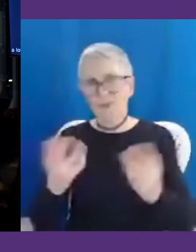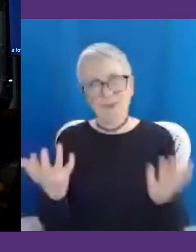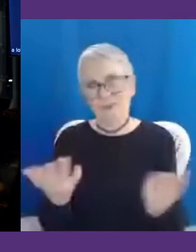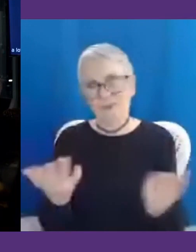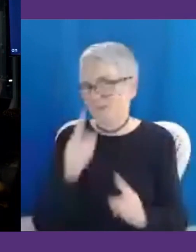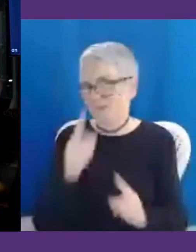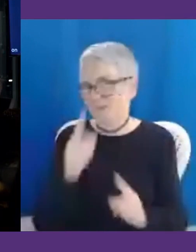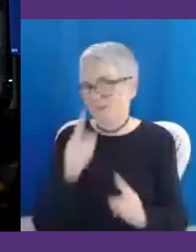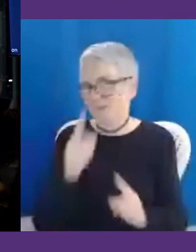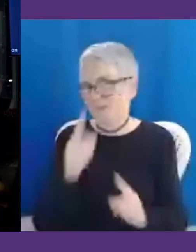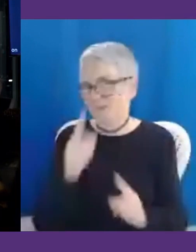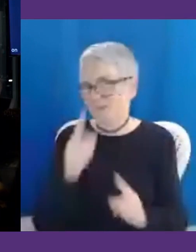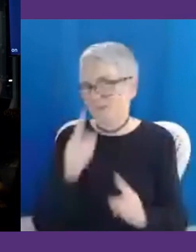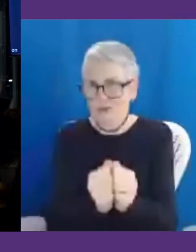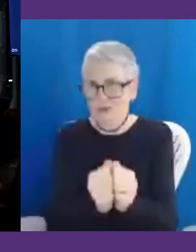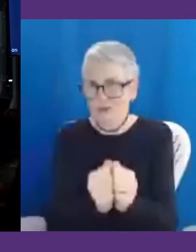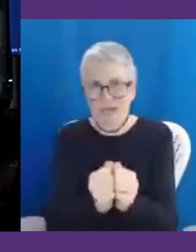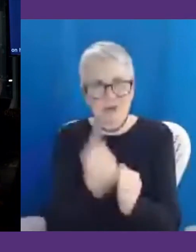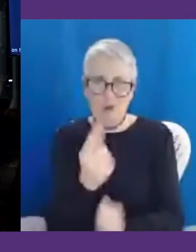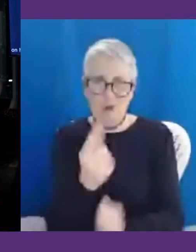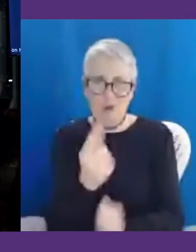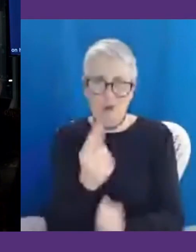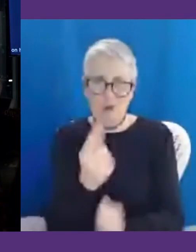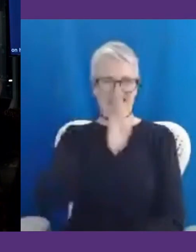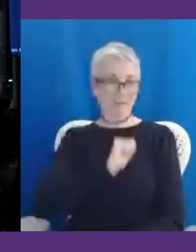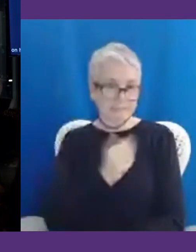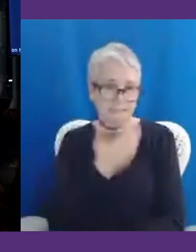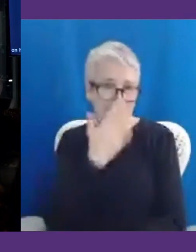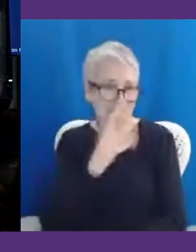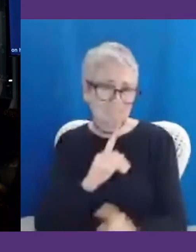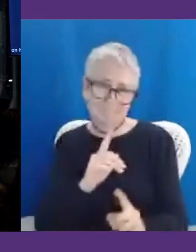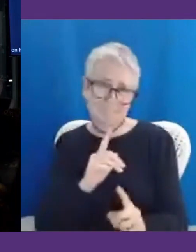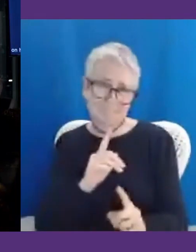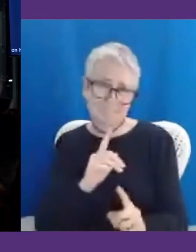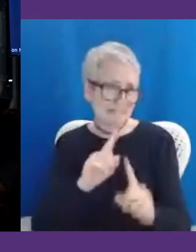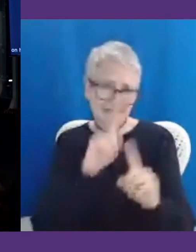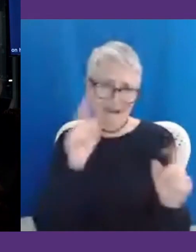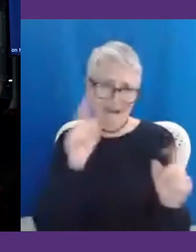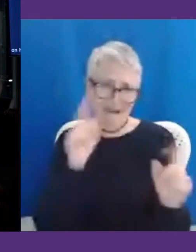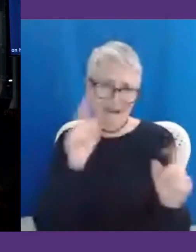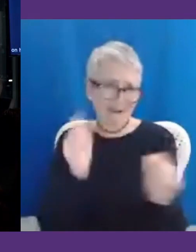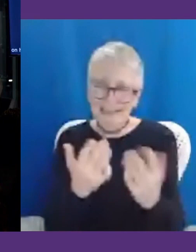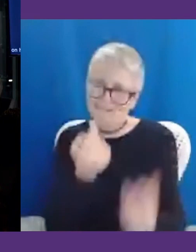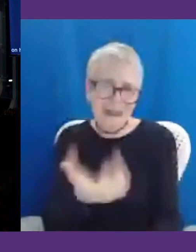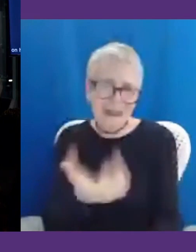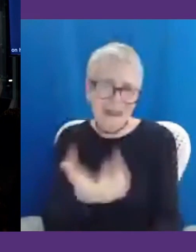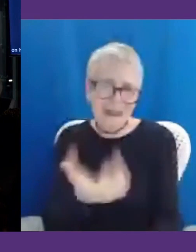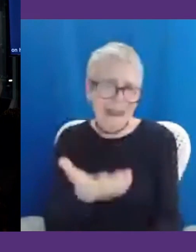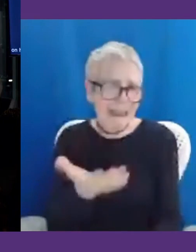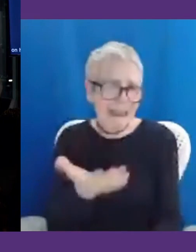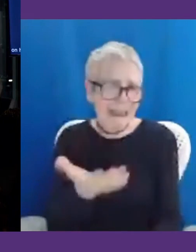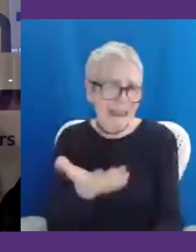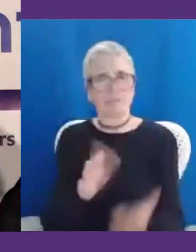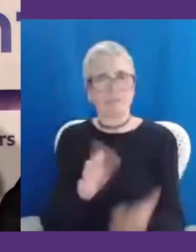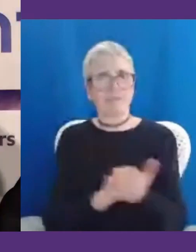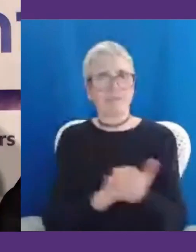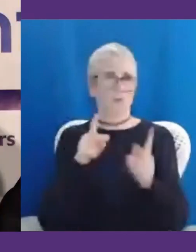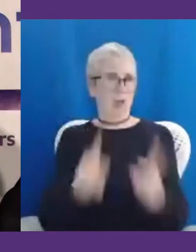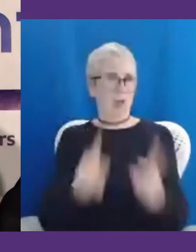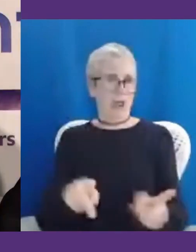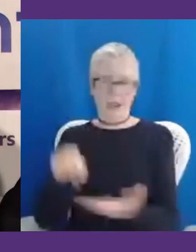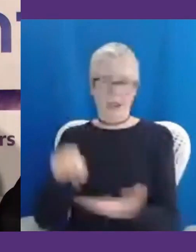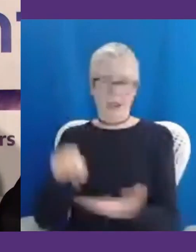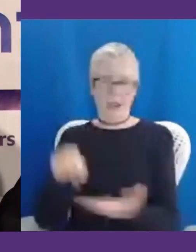rarely. So it was this is the best way we feel at the moment. Yeah. But there's a lot